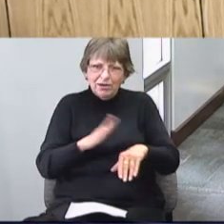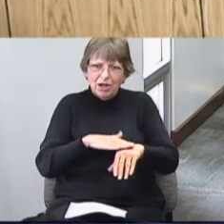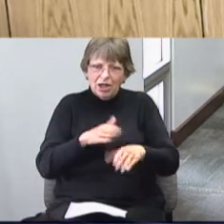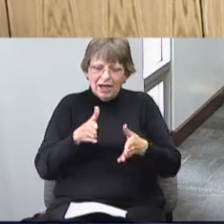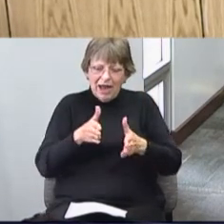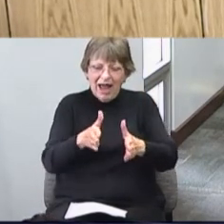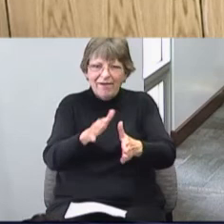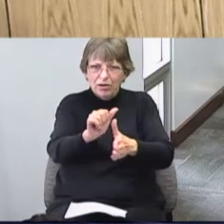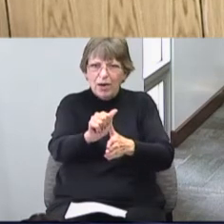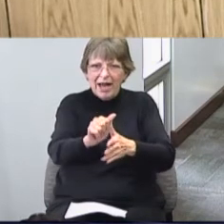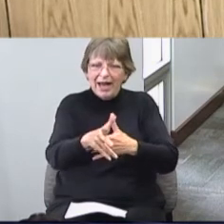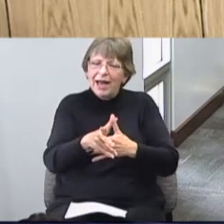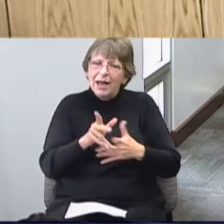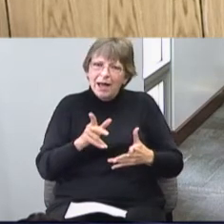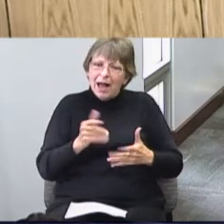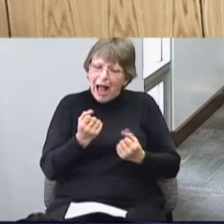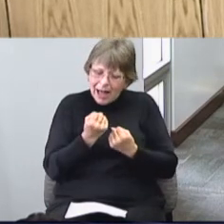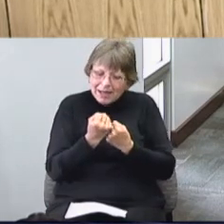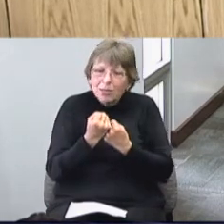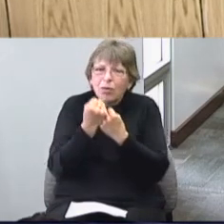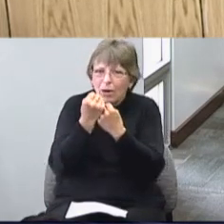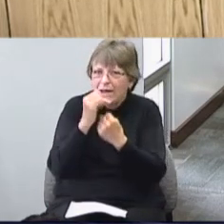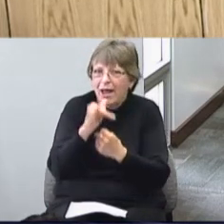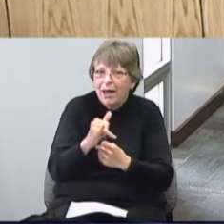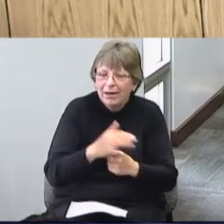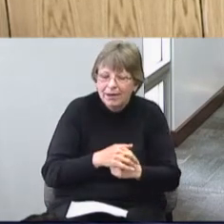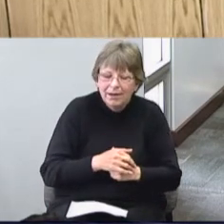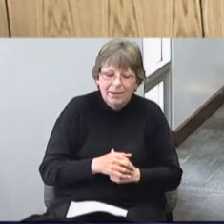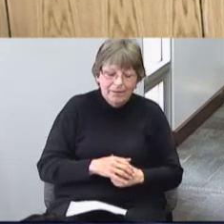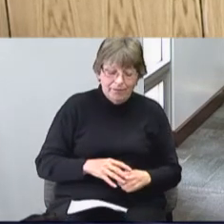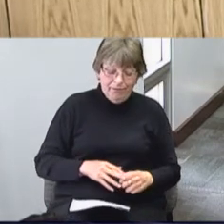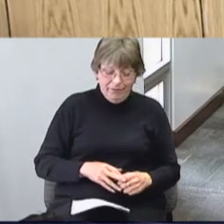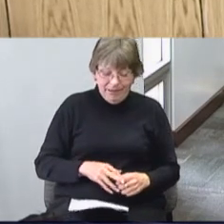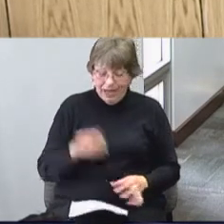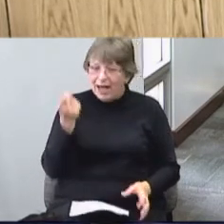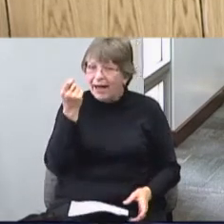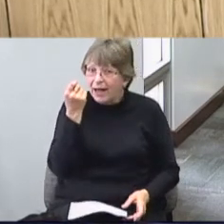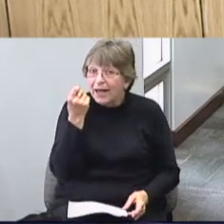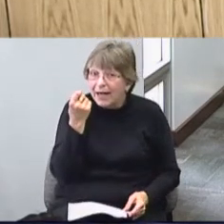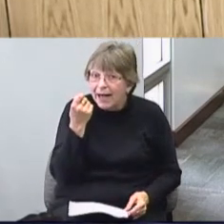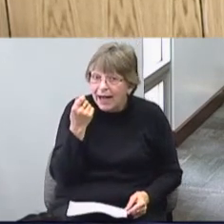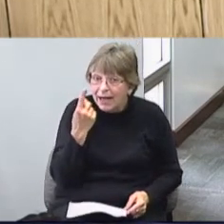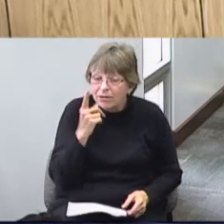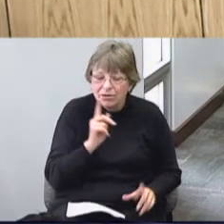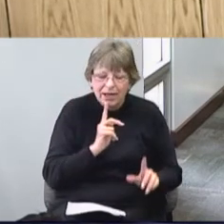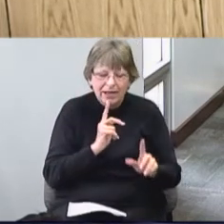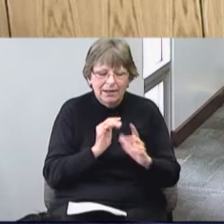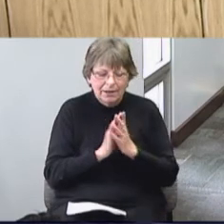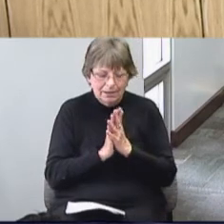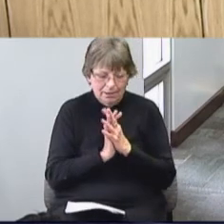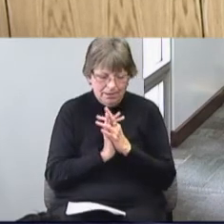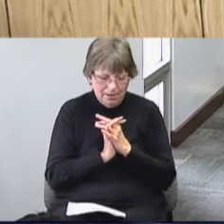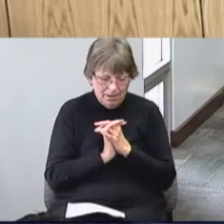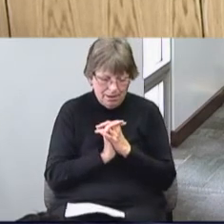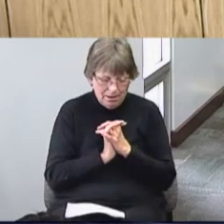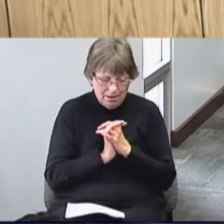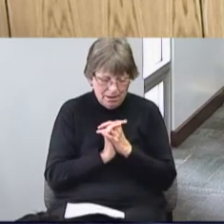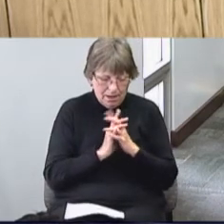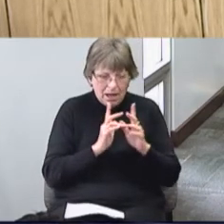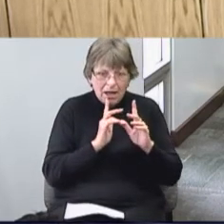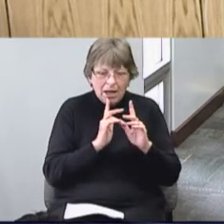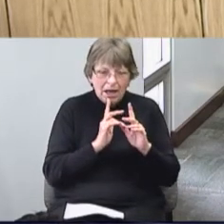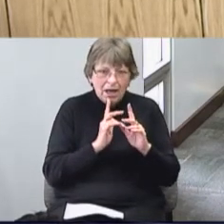A. I certainly support that. And I understand the comments that you made, Madam